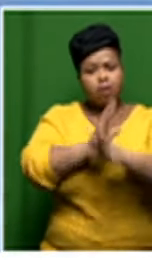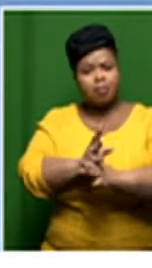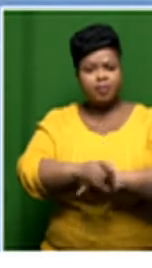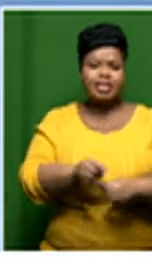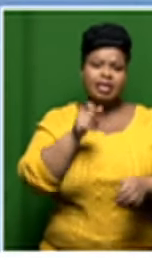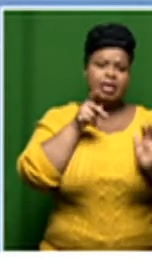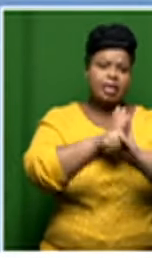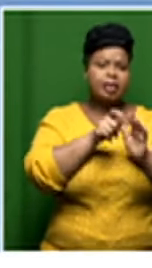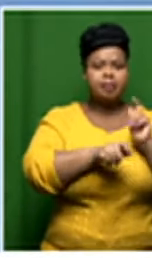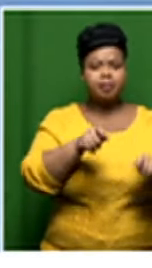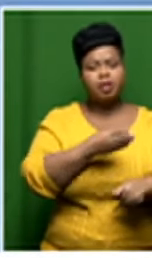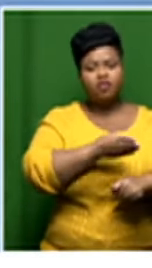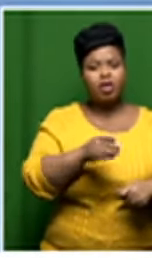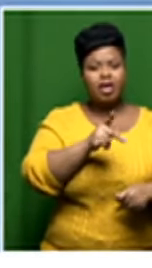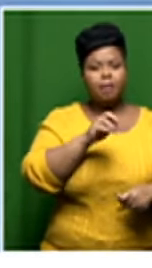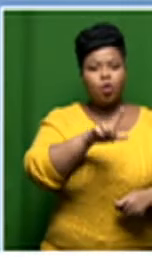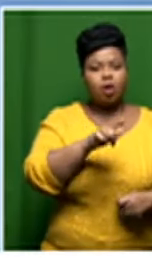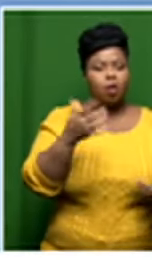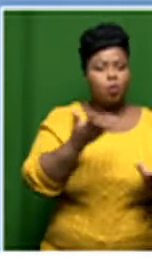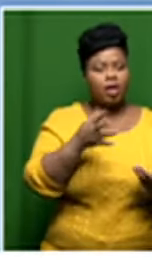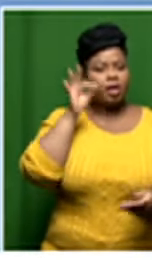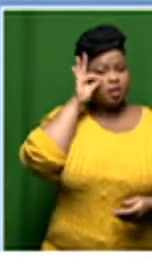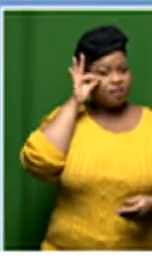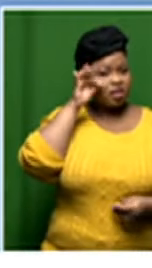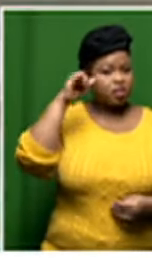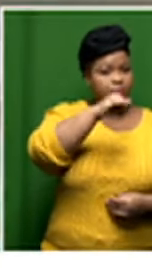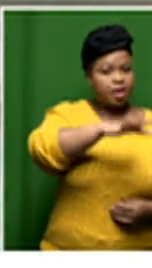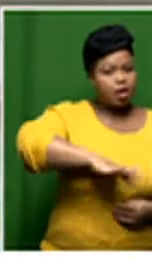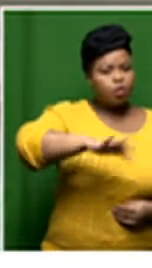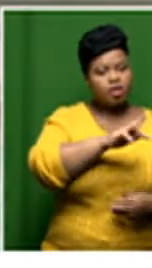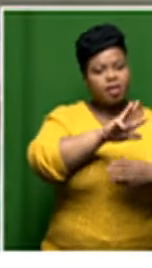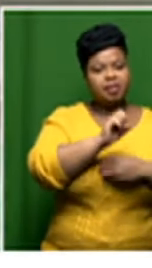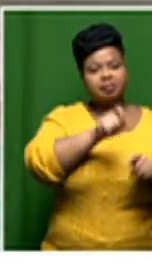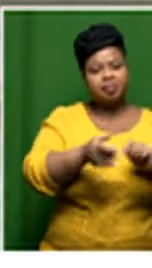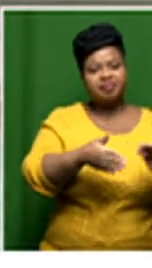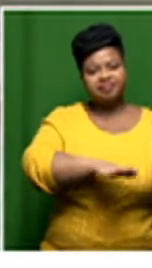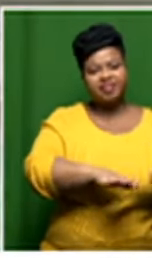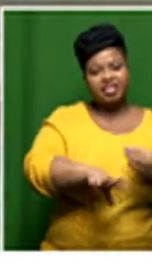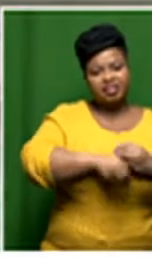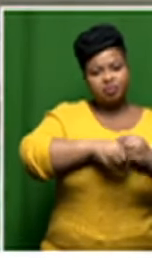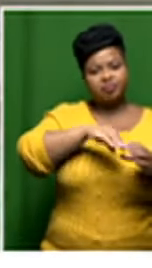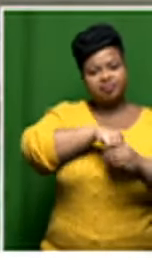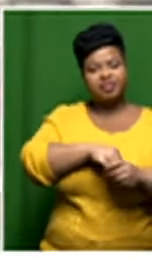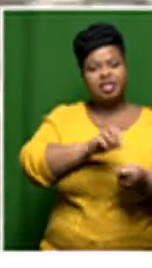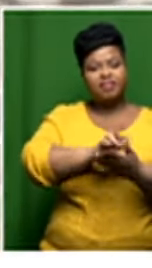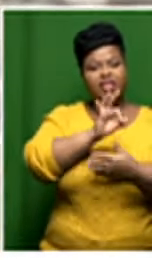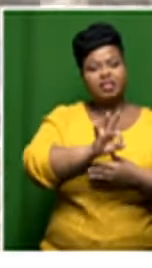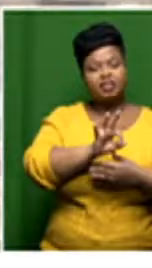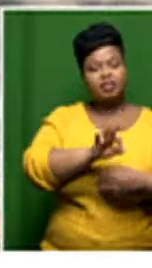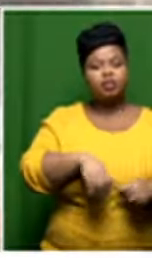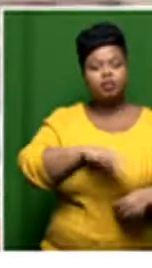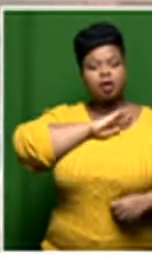blasts at the Kabul Airport in Afghanistan. 90 people were killed, including 13 U.S. troops.